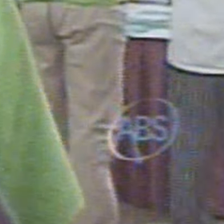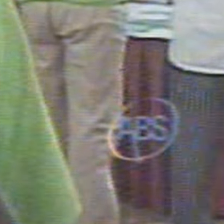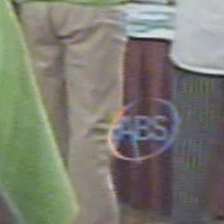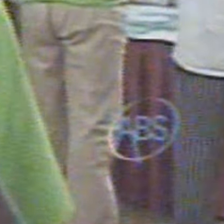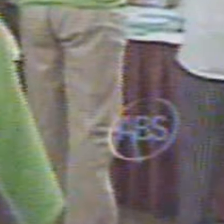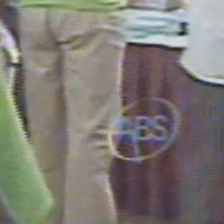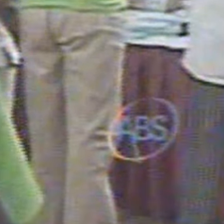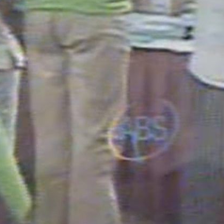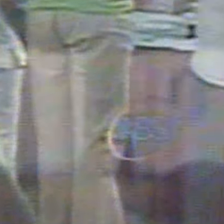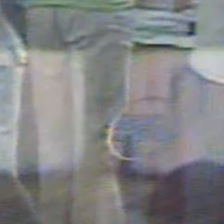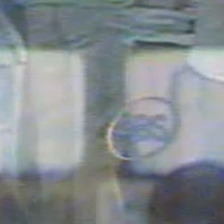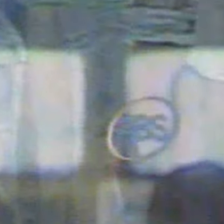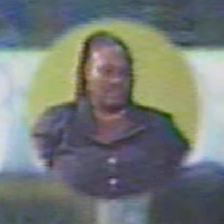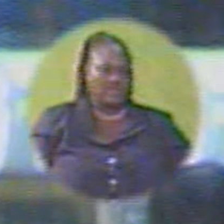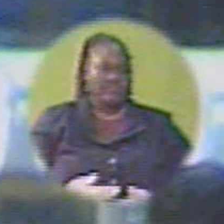do.